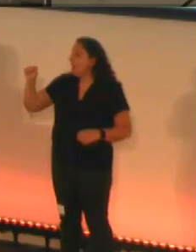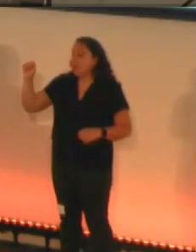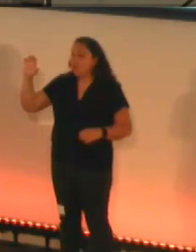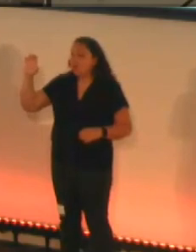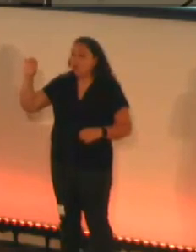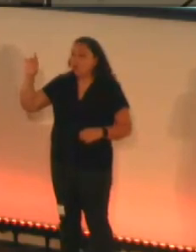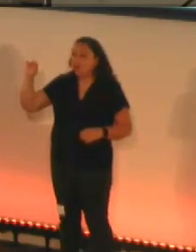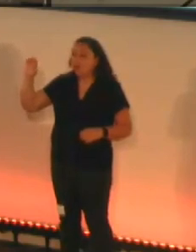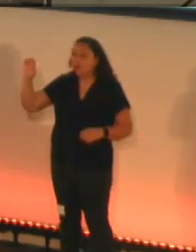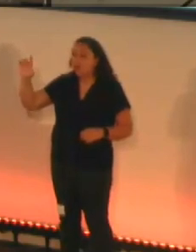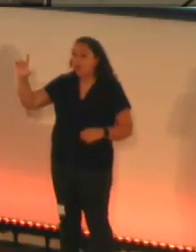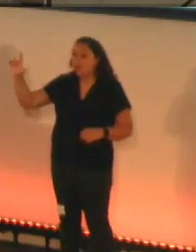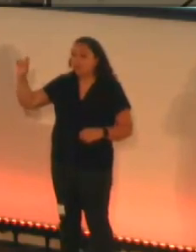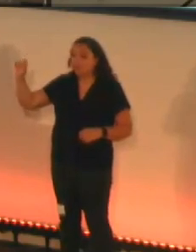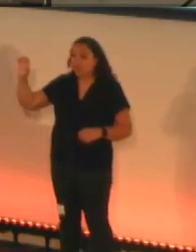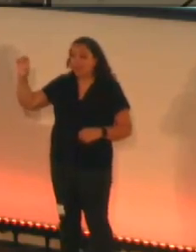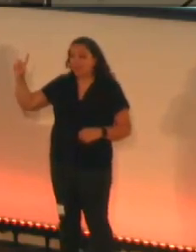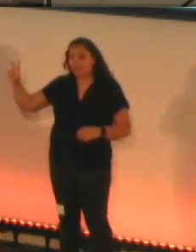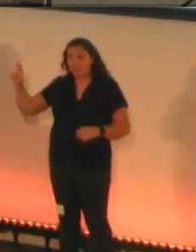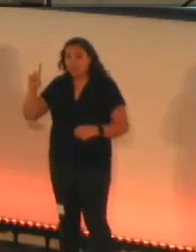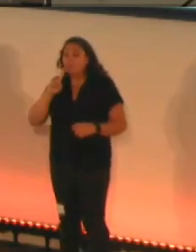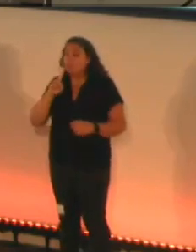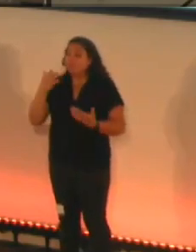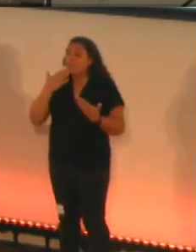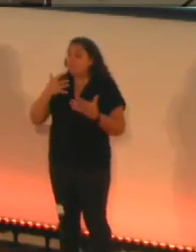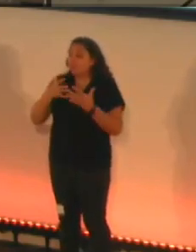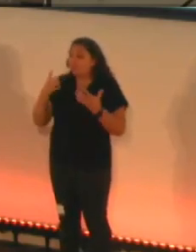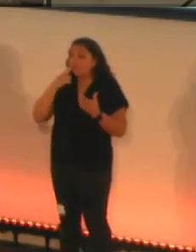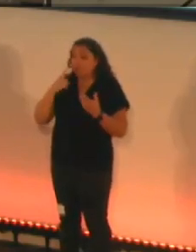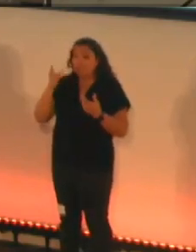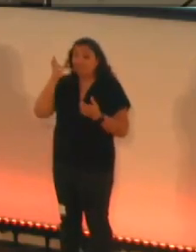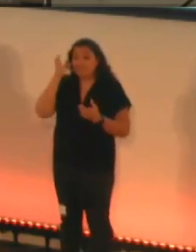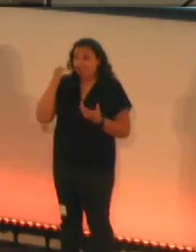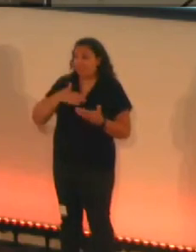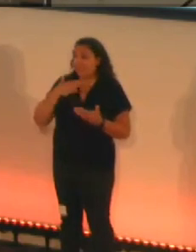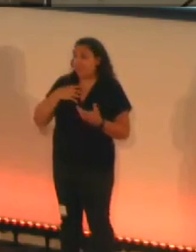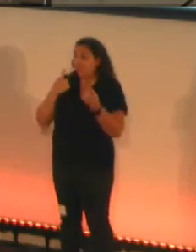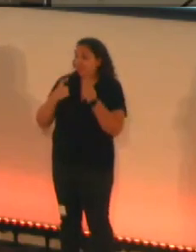jc2884@cornell.edu. Thank you very much for listening, and we would be happy to take your questions now.